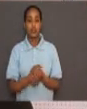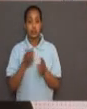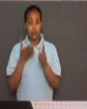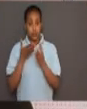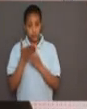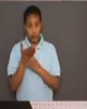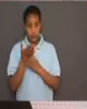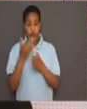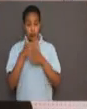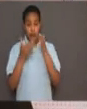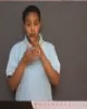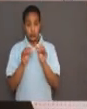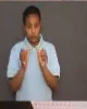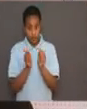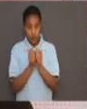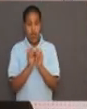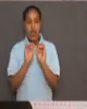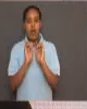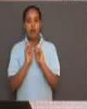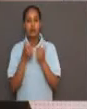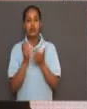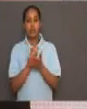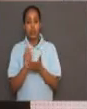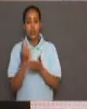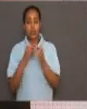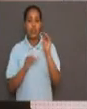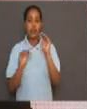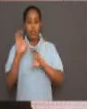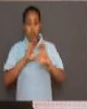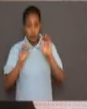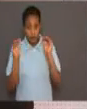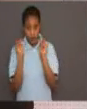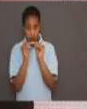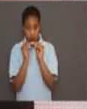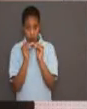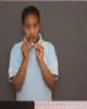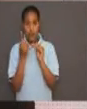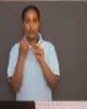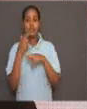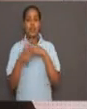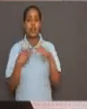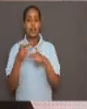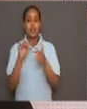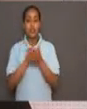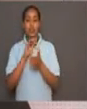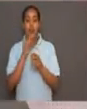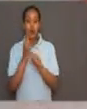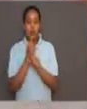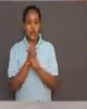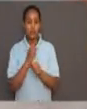steps together and learned how to write the chemical equations for the reactions that